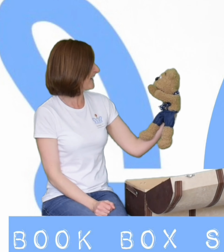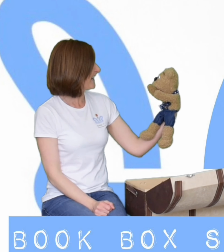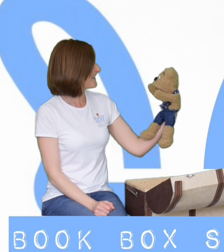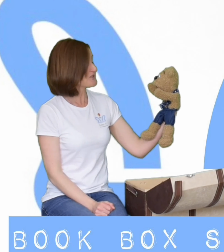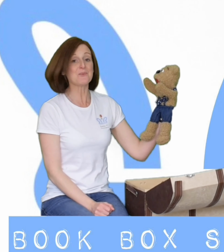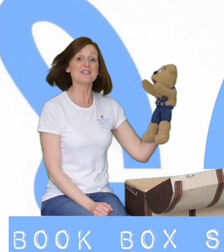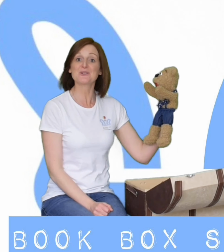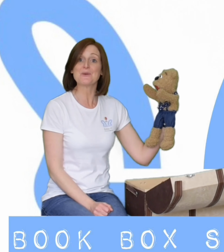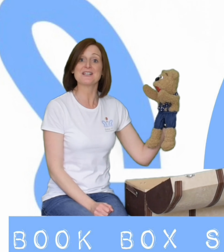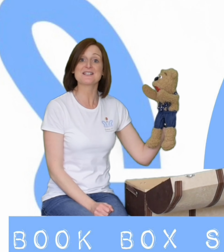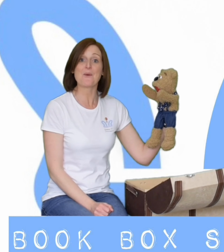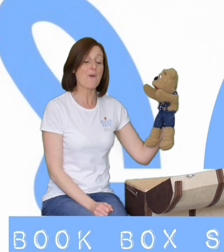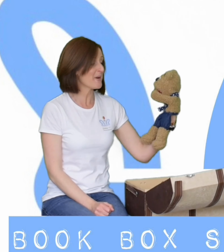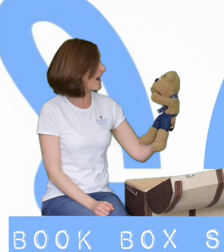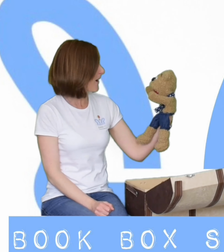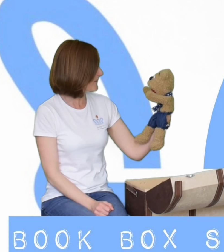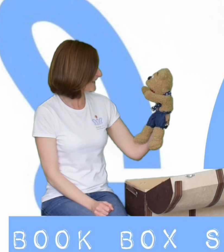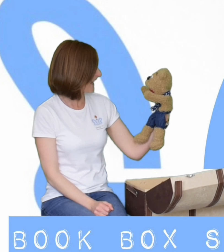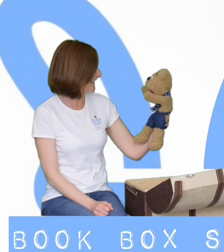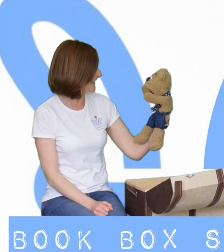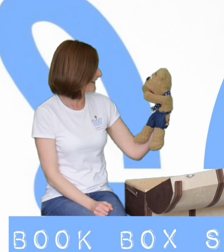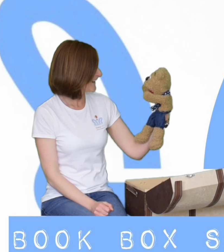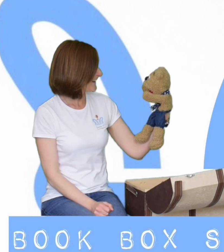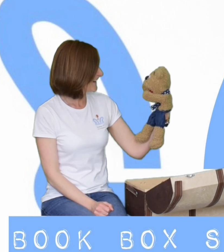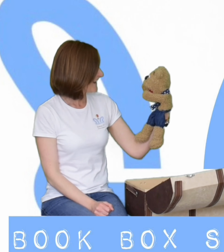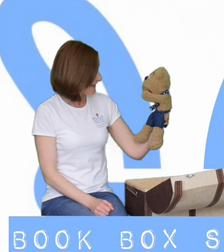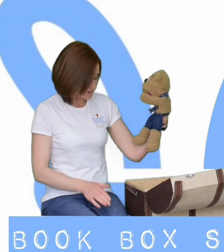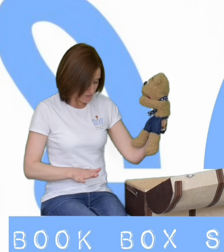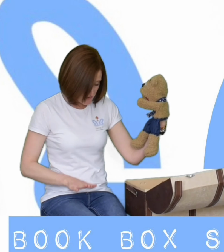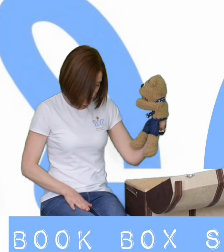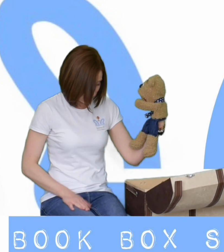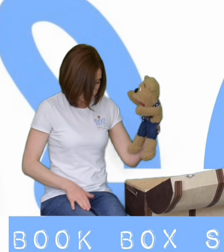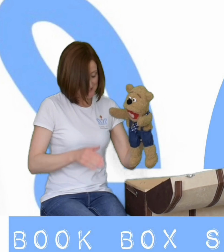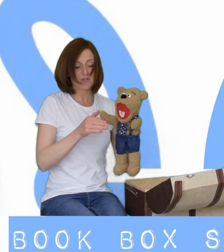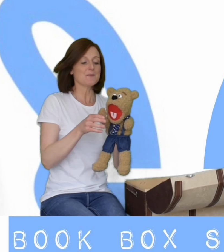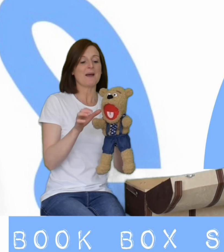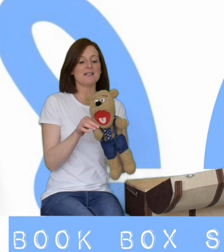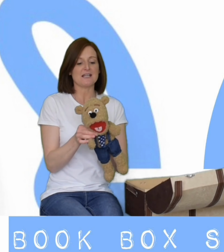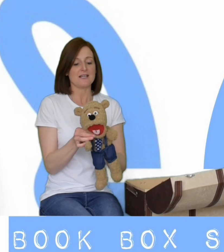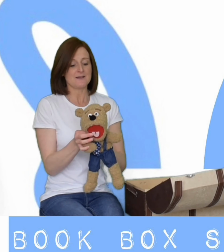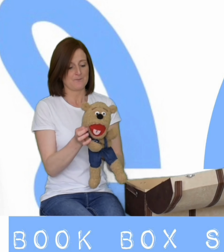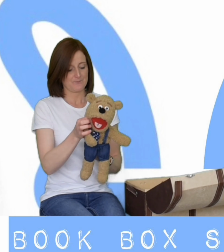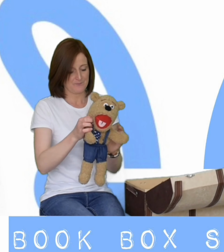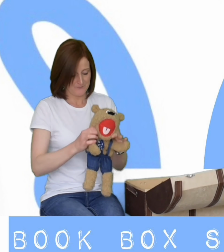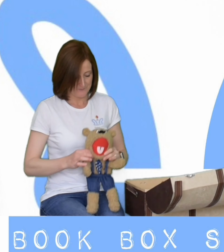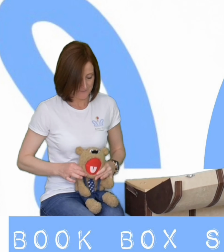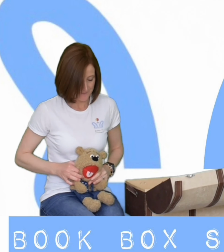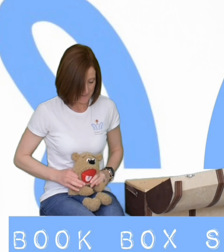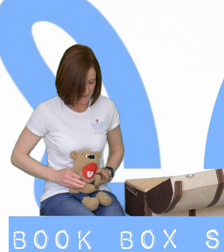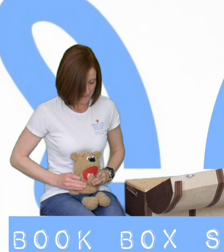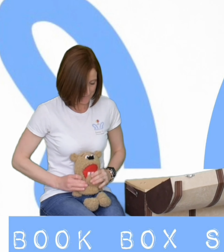open. So we don't need to open it up again. So you come and sit on my knee.